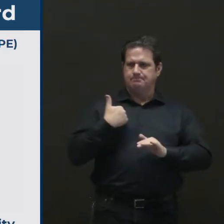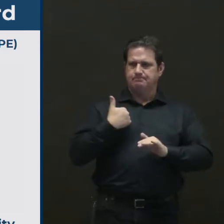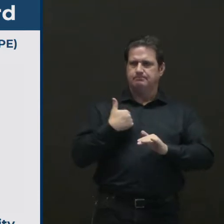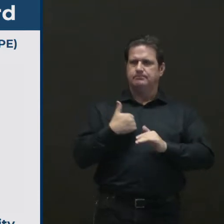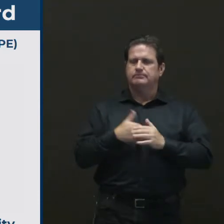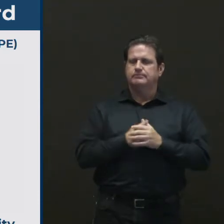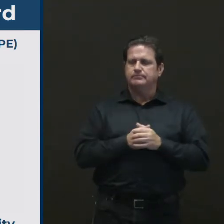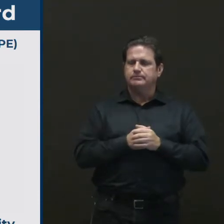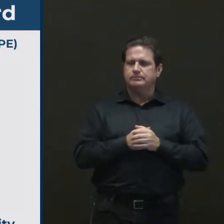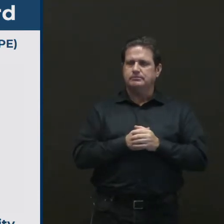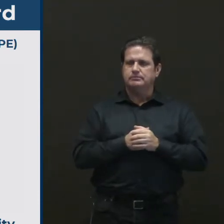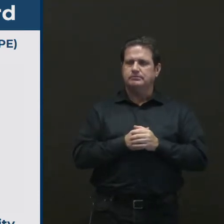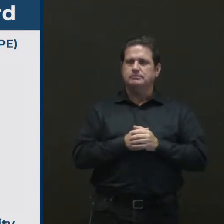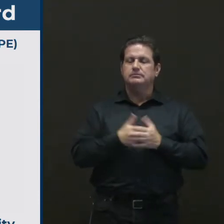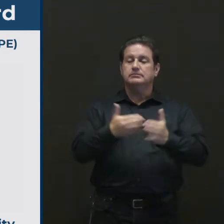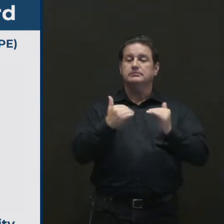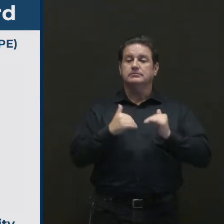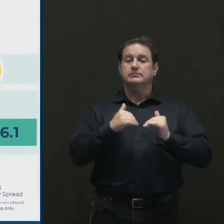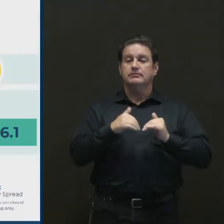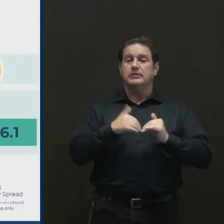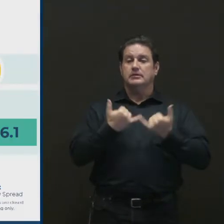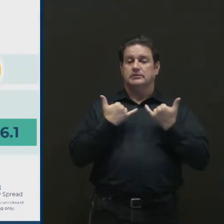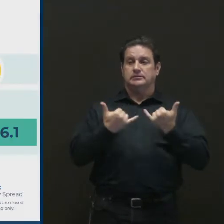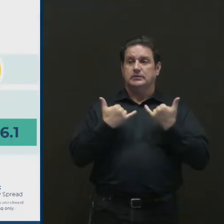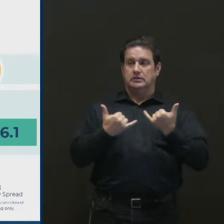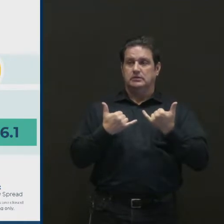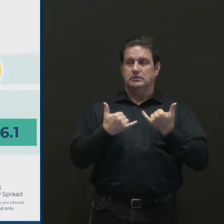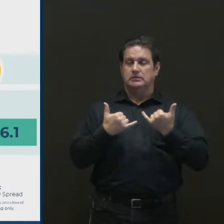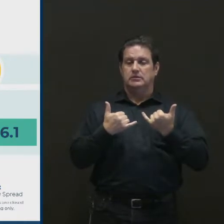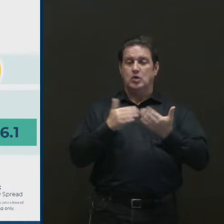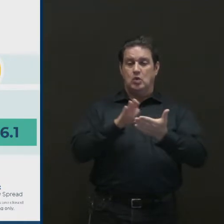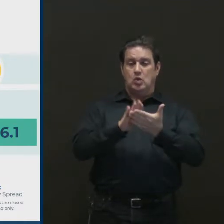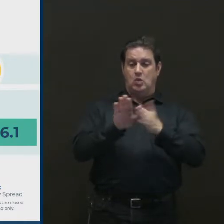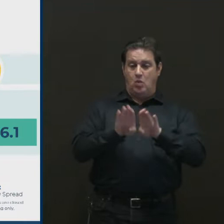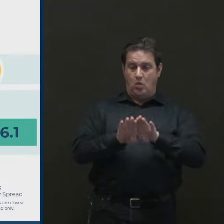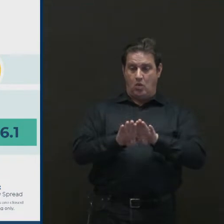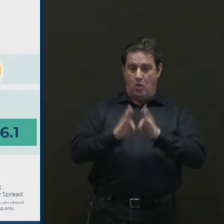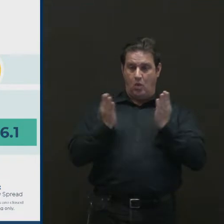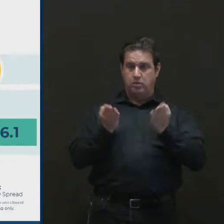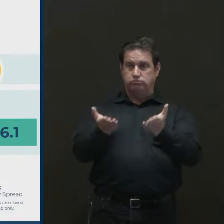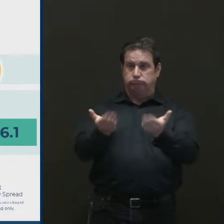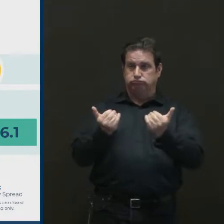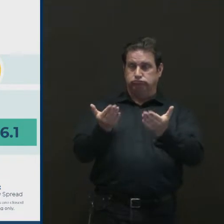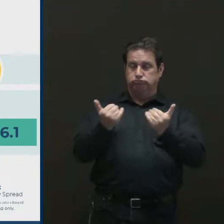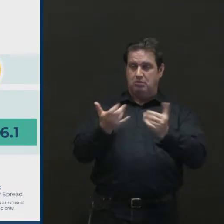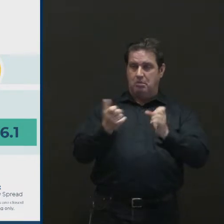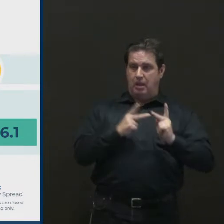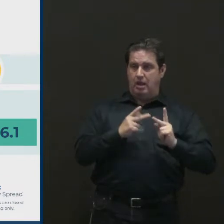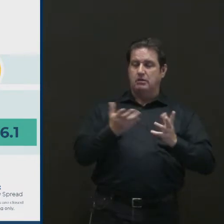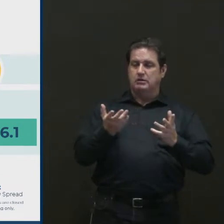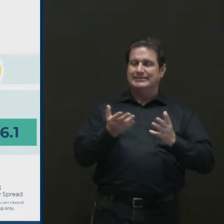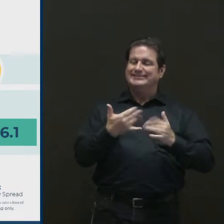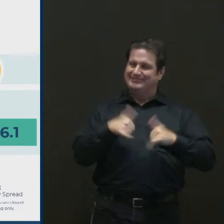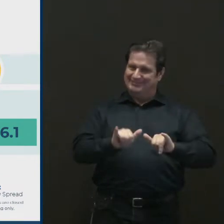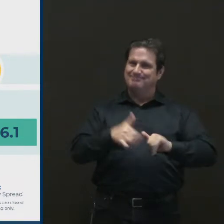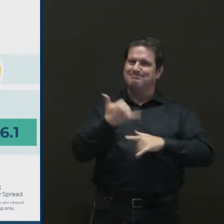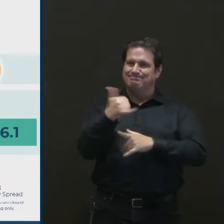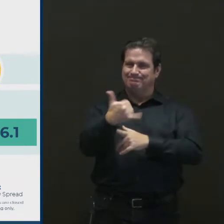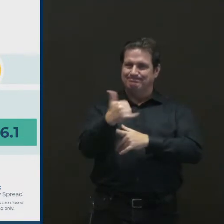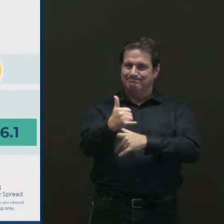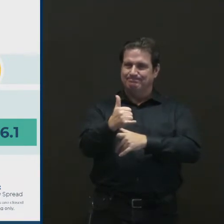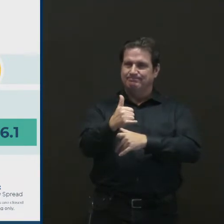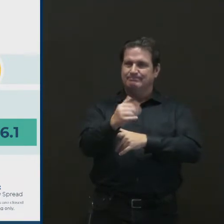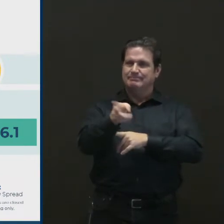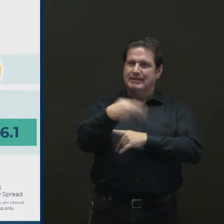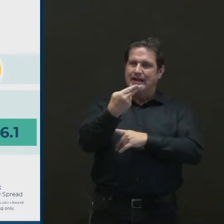testing. If you look again at the current status of our school reopening, we're clearly in the yellow scenario, which is